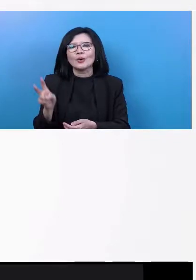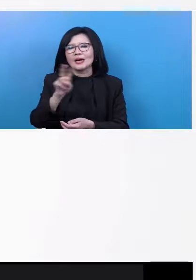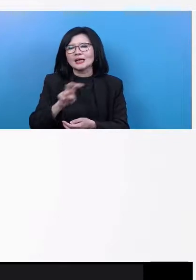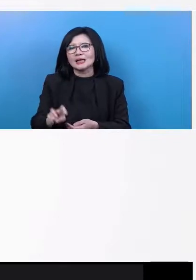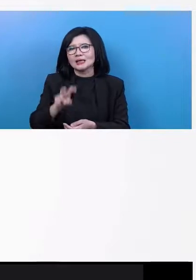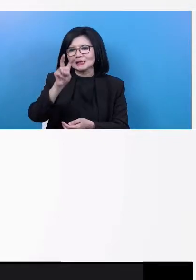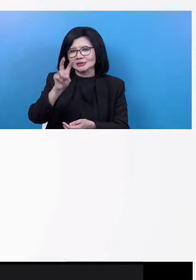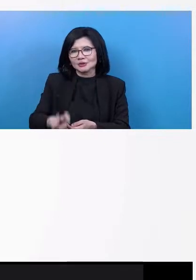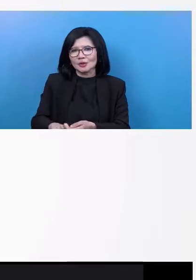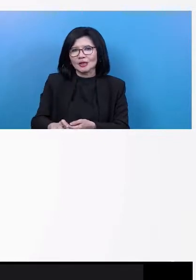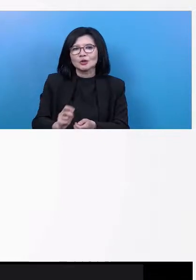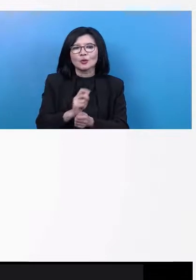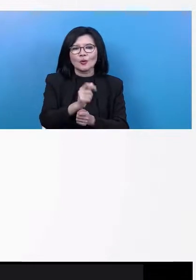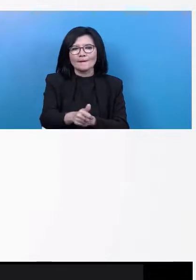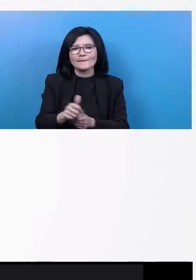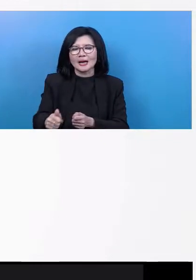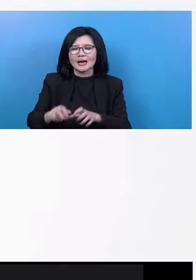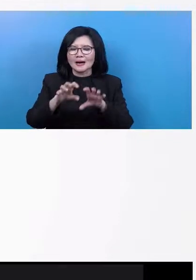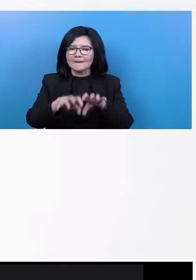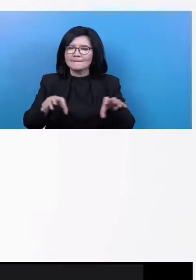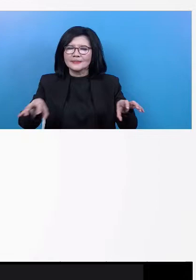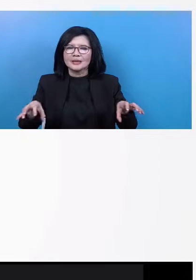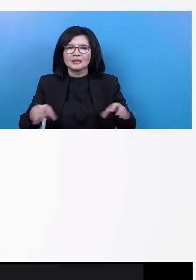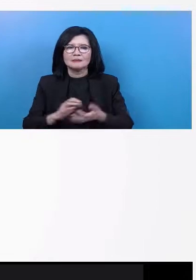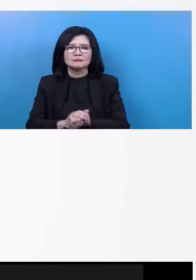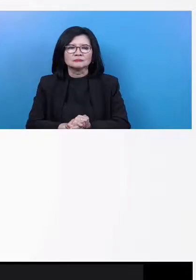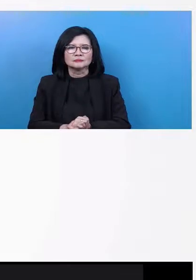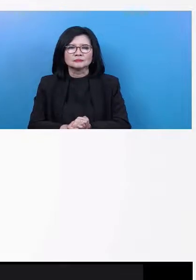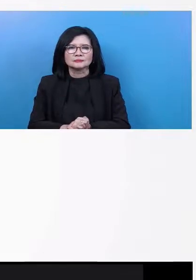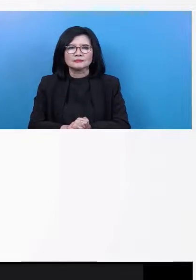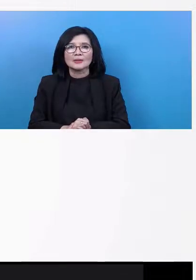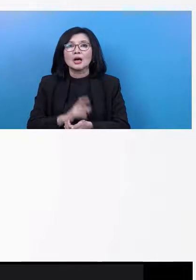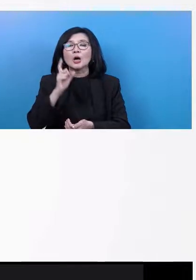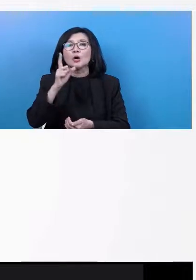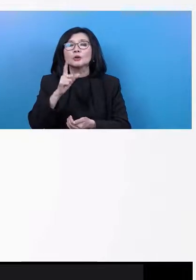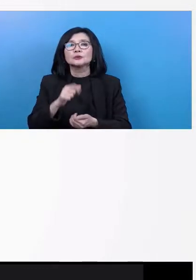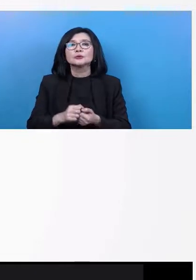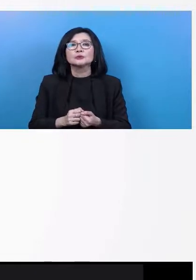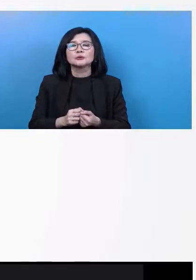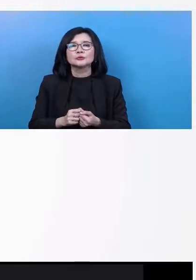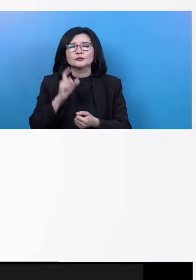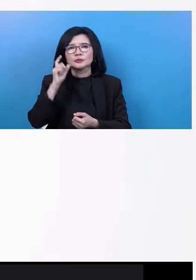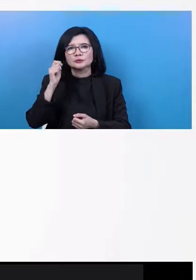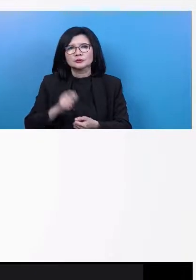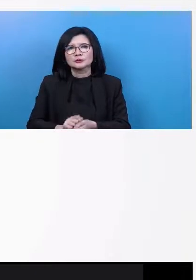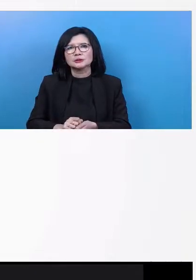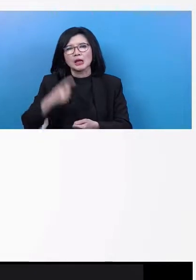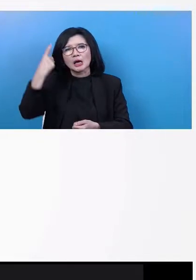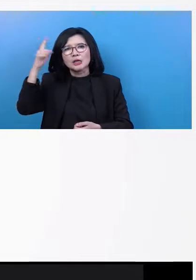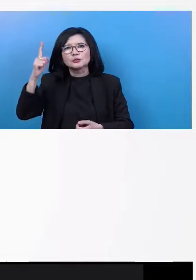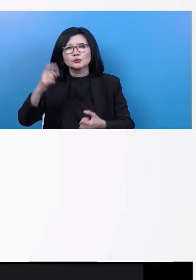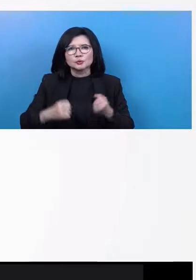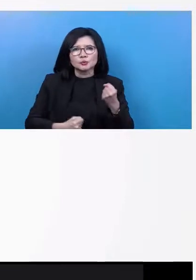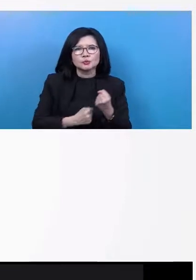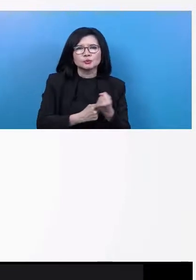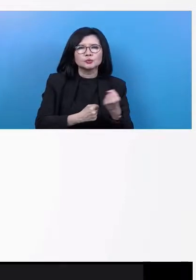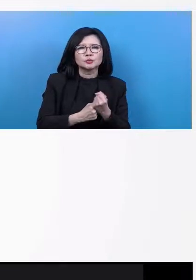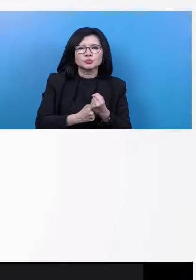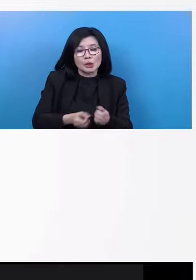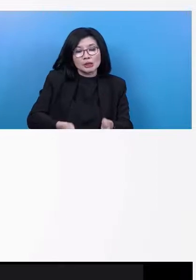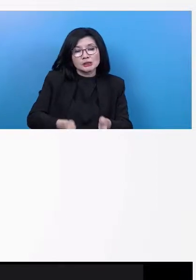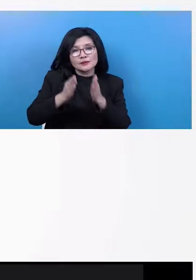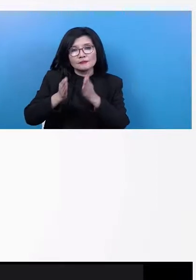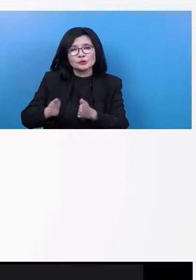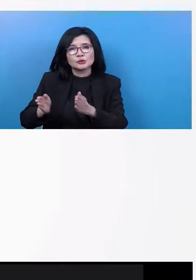our all the infrastructure, which should be developed, where we cater for